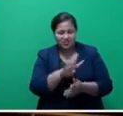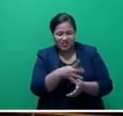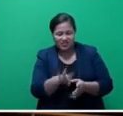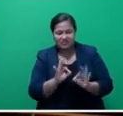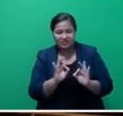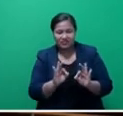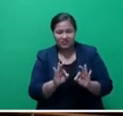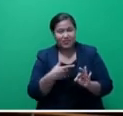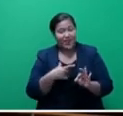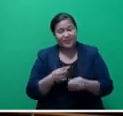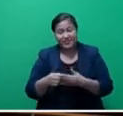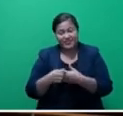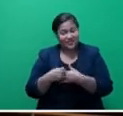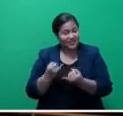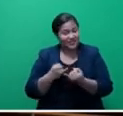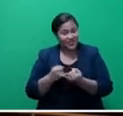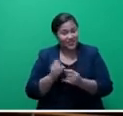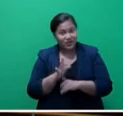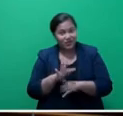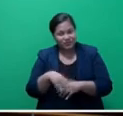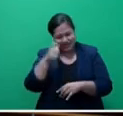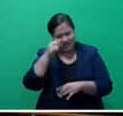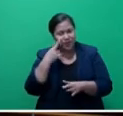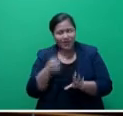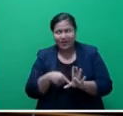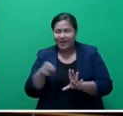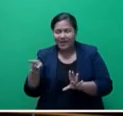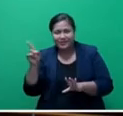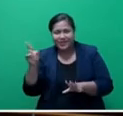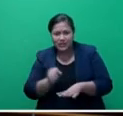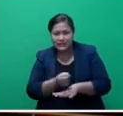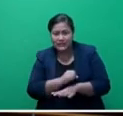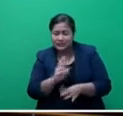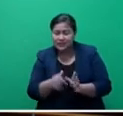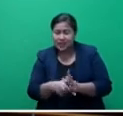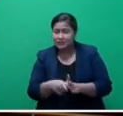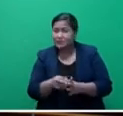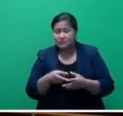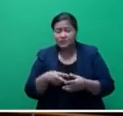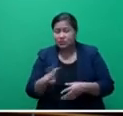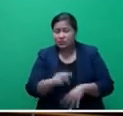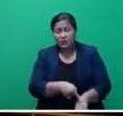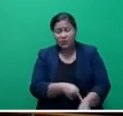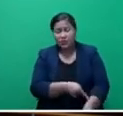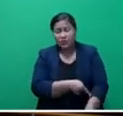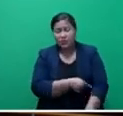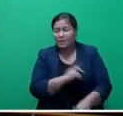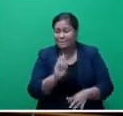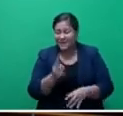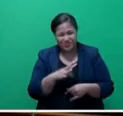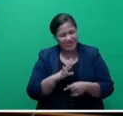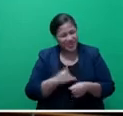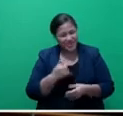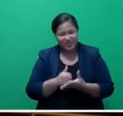paramount. You know, as we all know, when you're out at sea, at the end of the day, sometimes the trips may take a little longer. And we must ensure that safety is